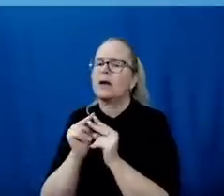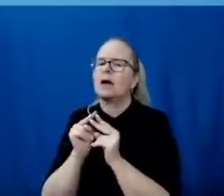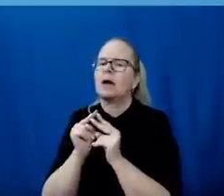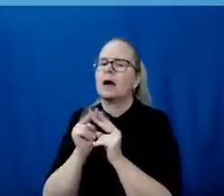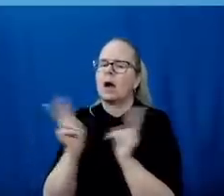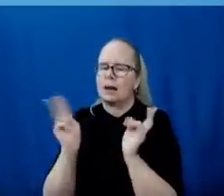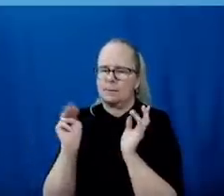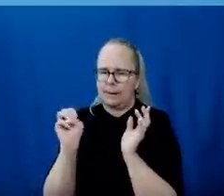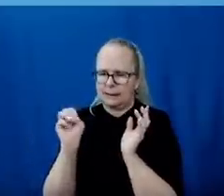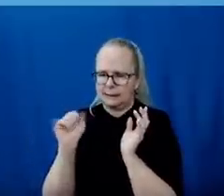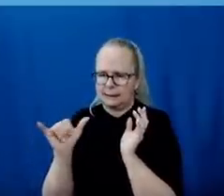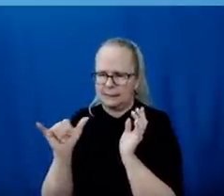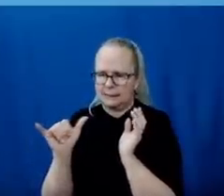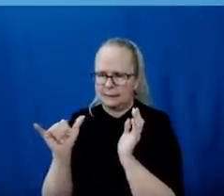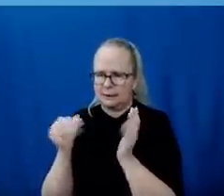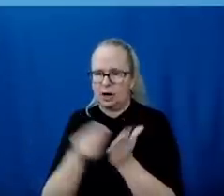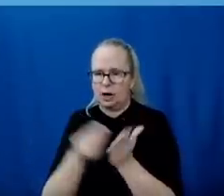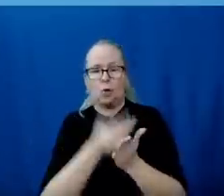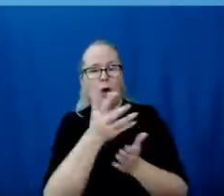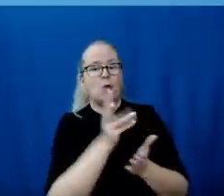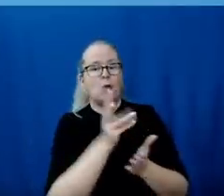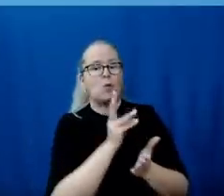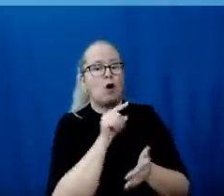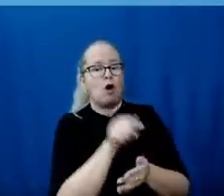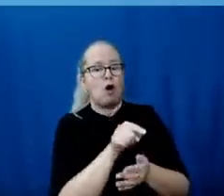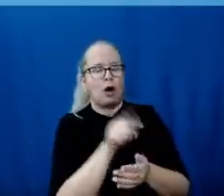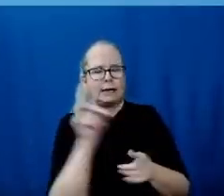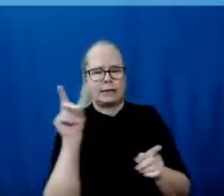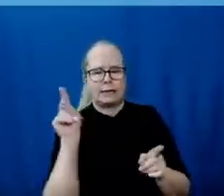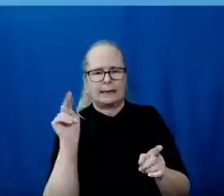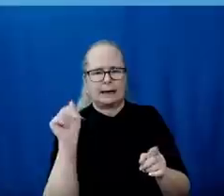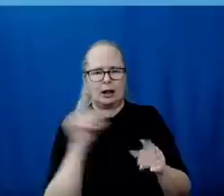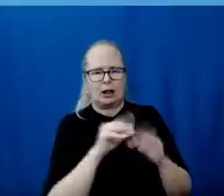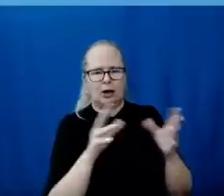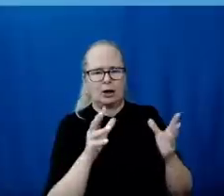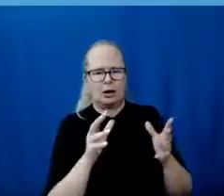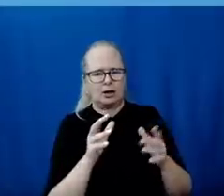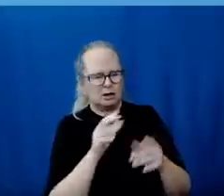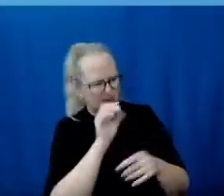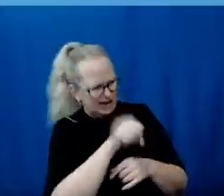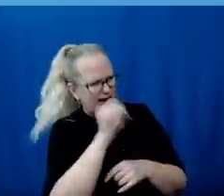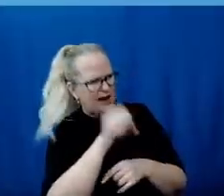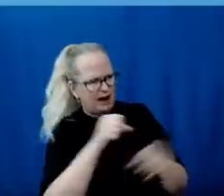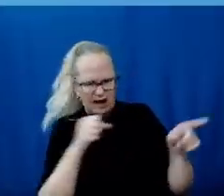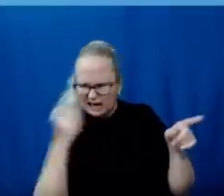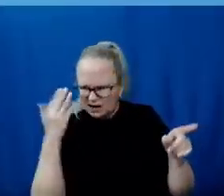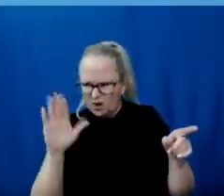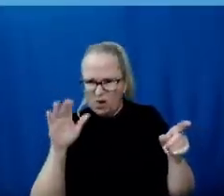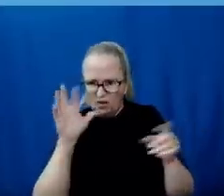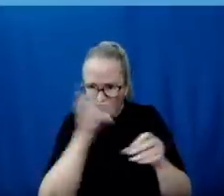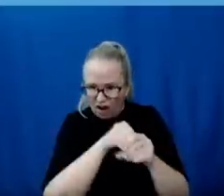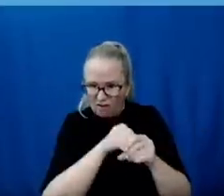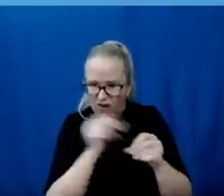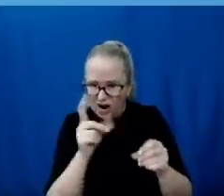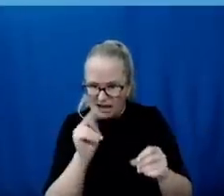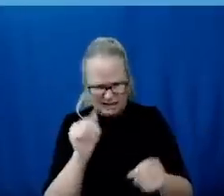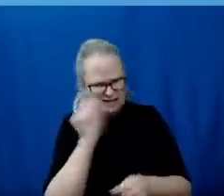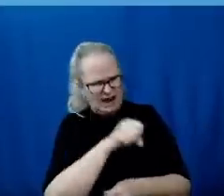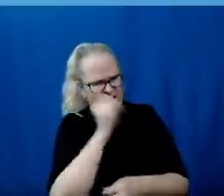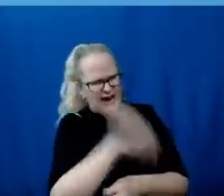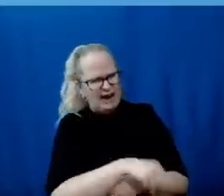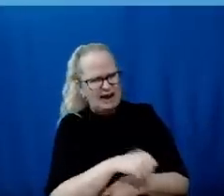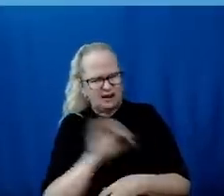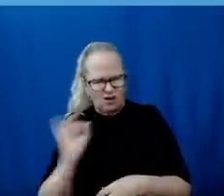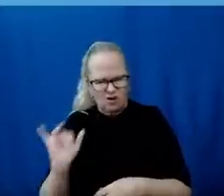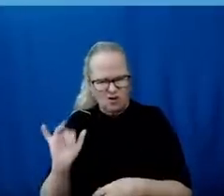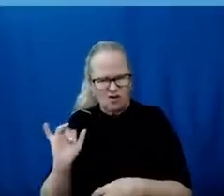messy. There's a lot of DNA, because there's a lot of DNA in wastewater. Yeah, absolutely. Okay, so what's the most